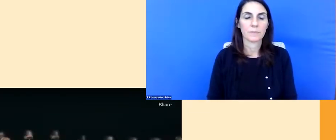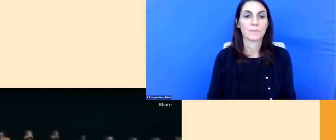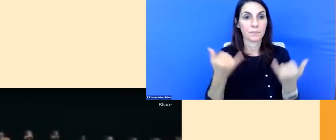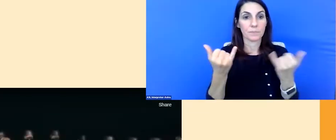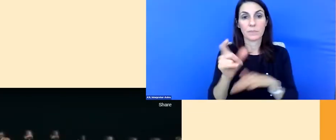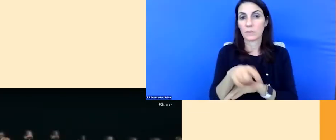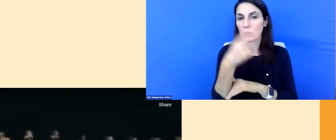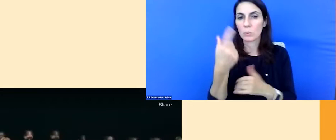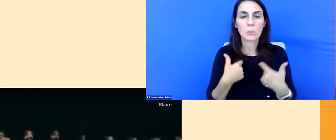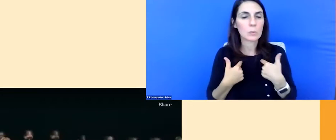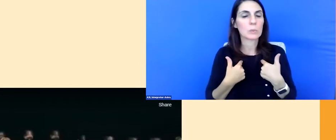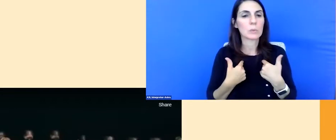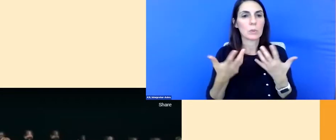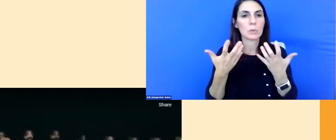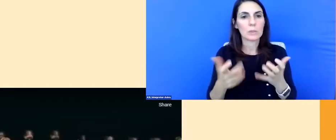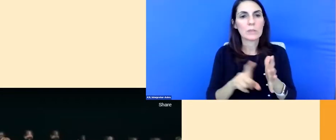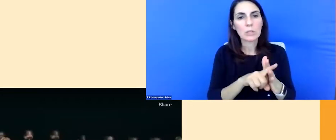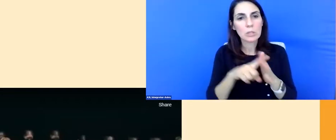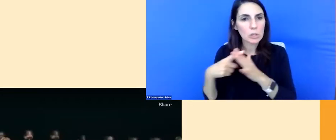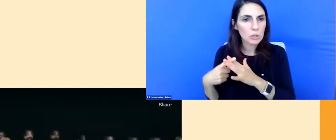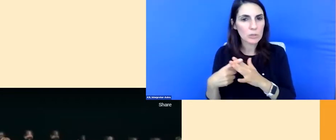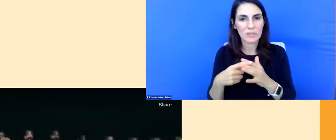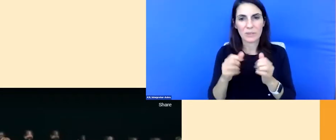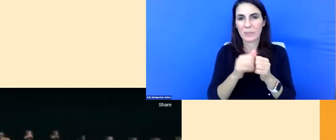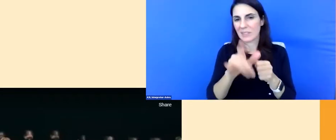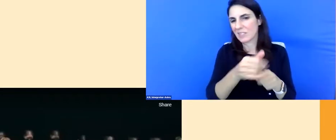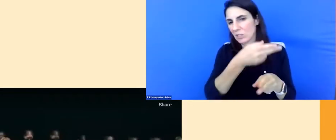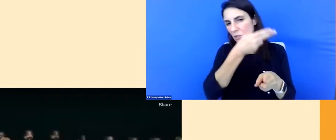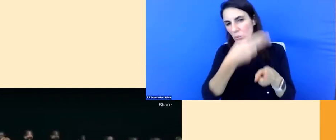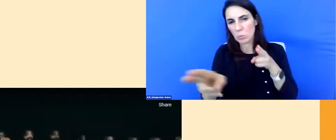Today, I wanted to start with this short video.